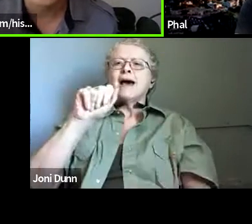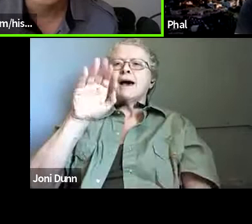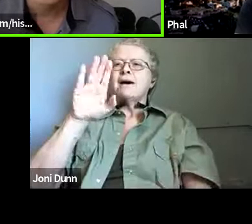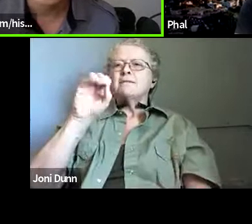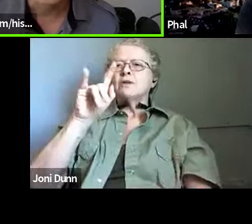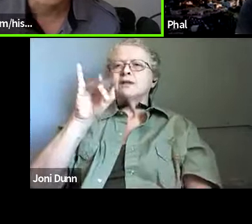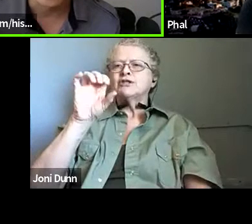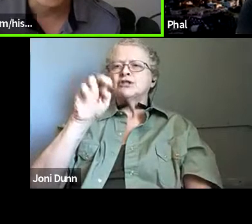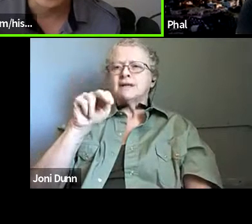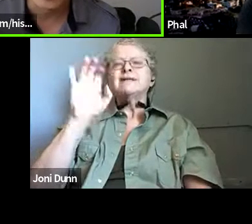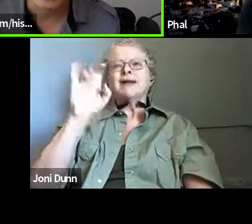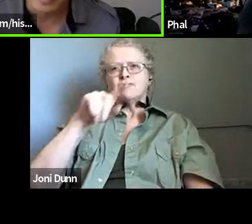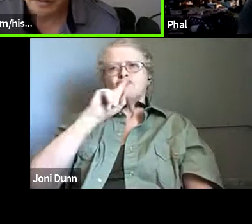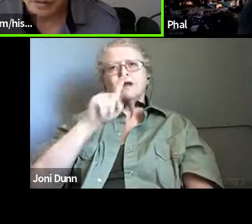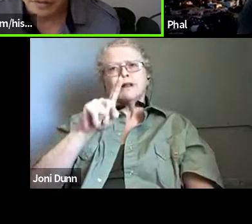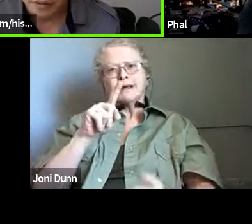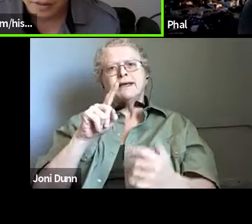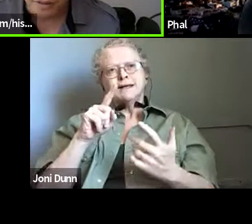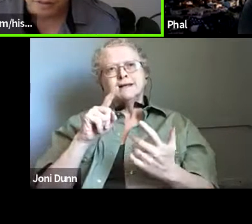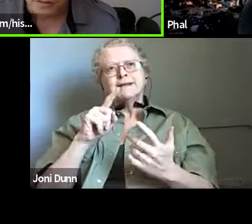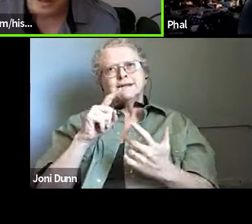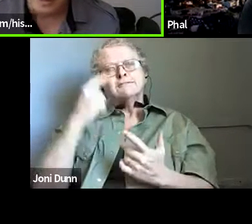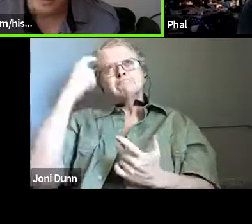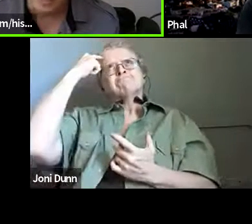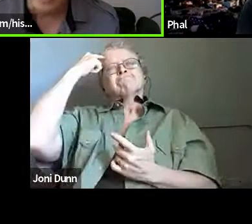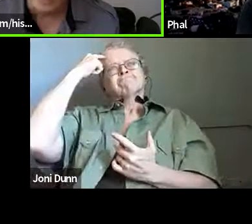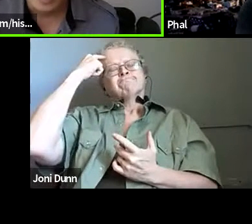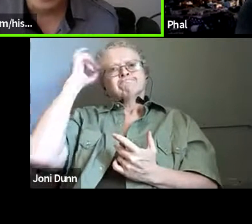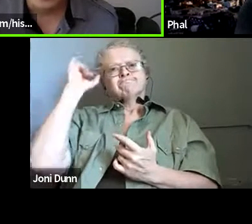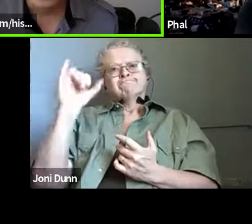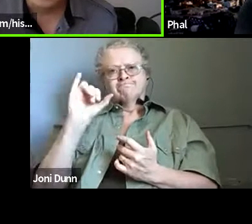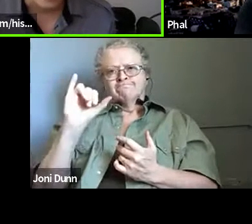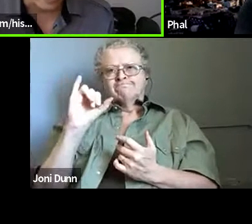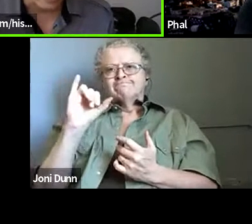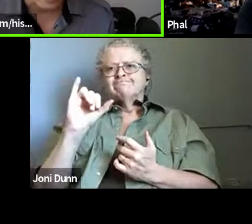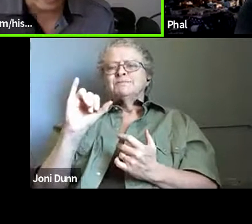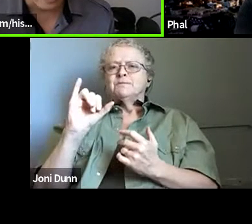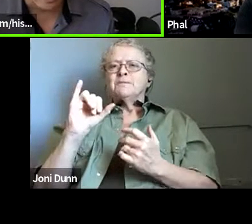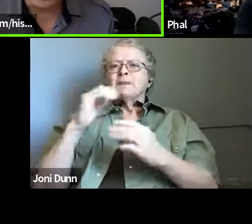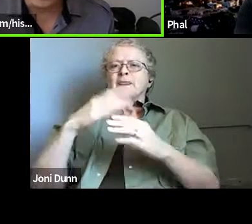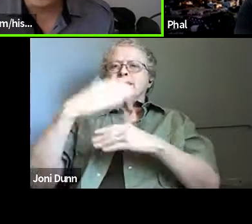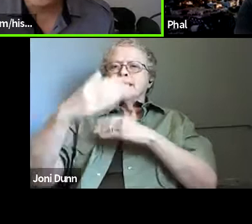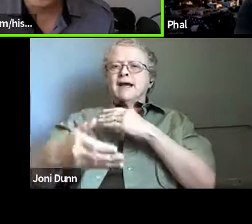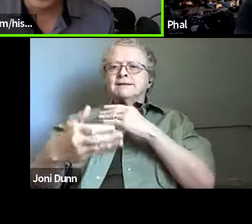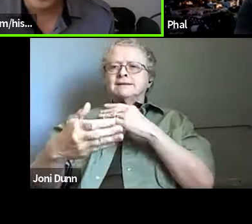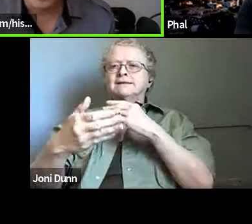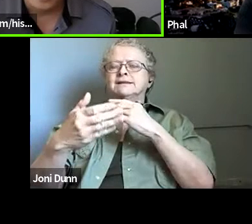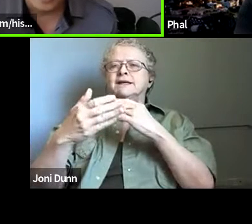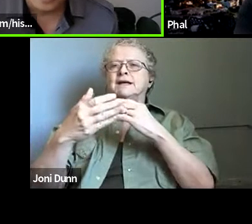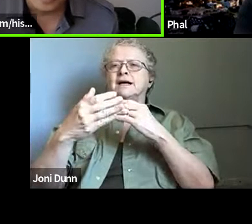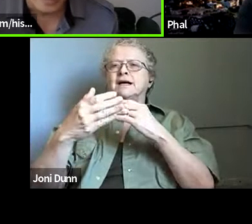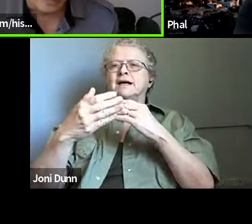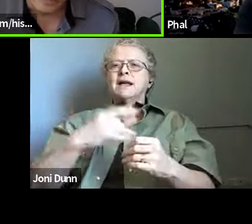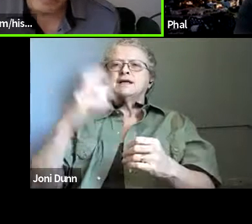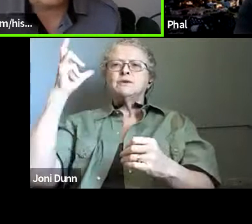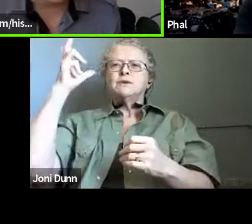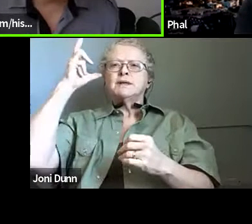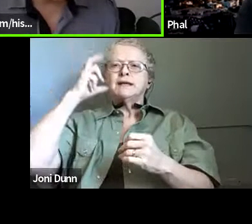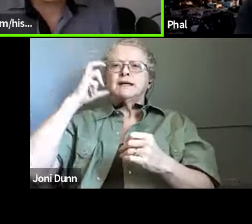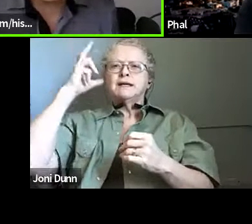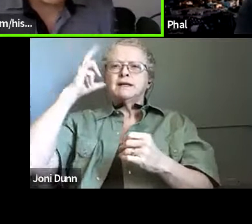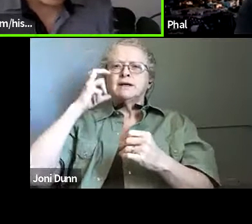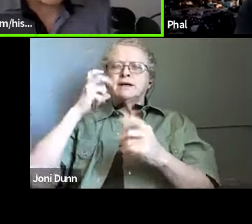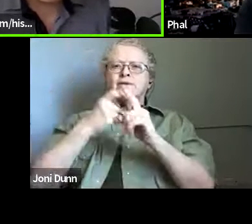wanted to acknowledge that with that little bit. So next, I'd like to hear